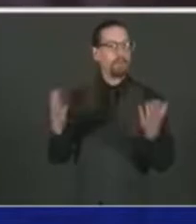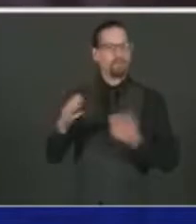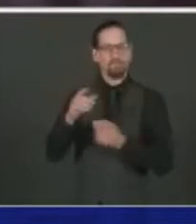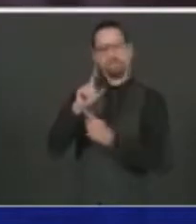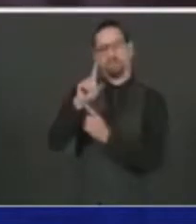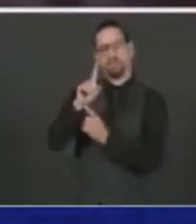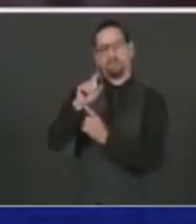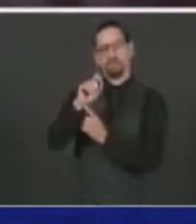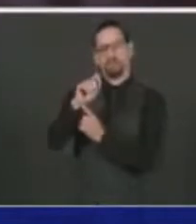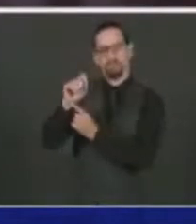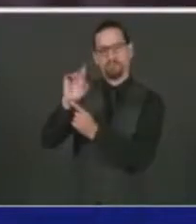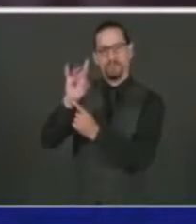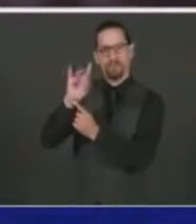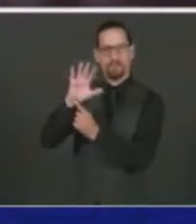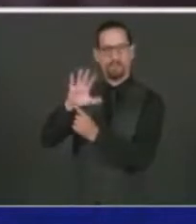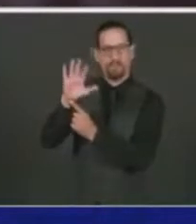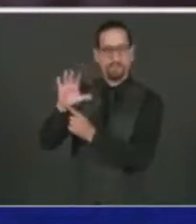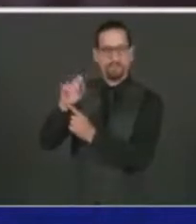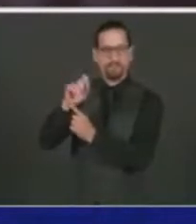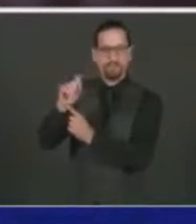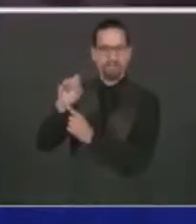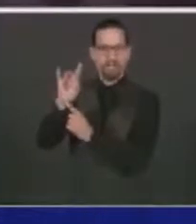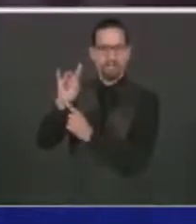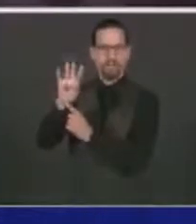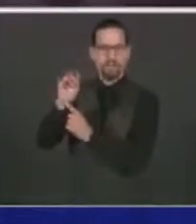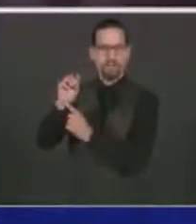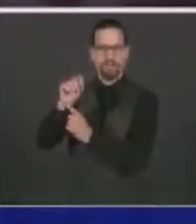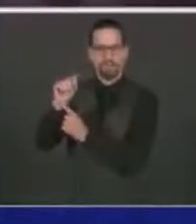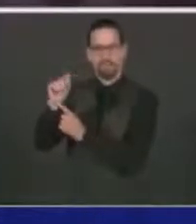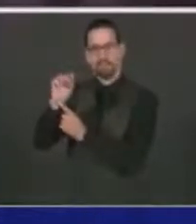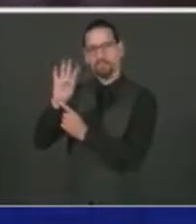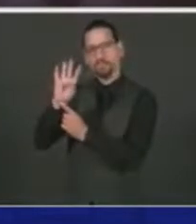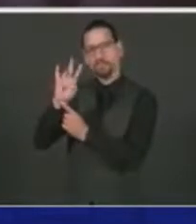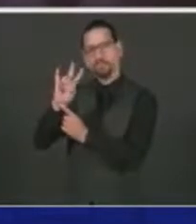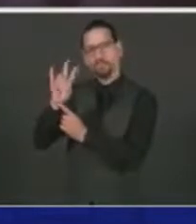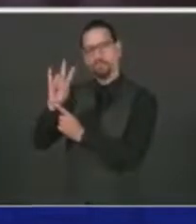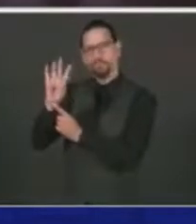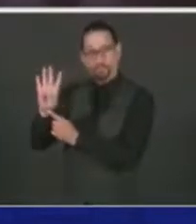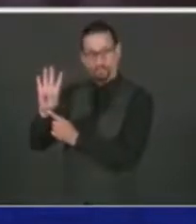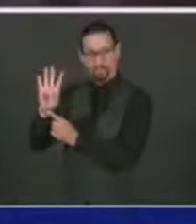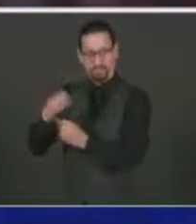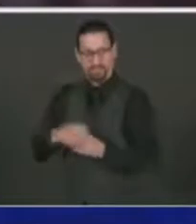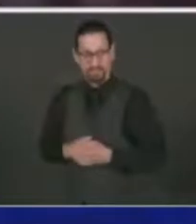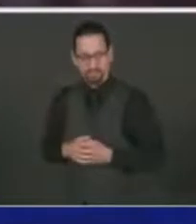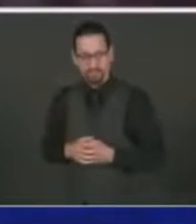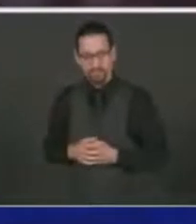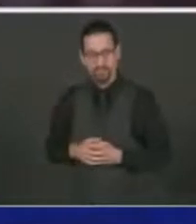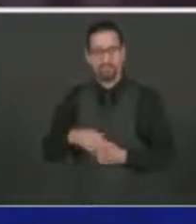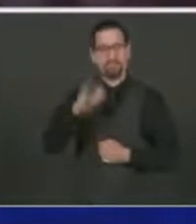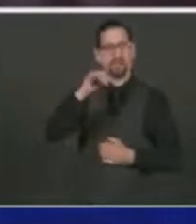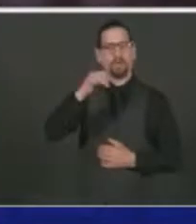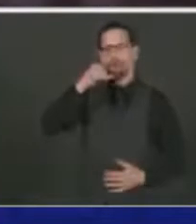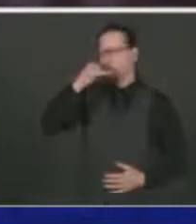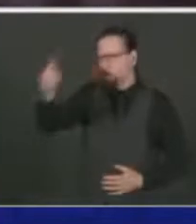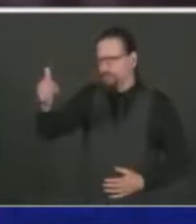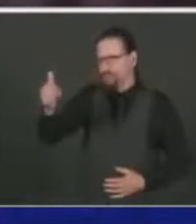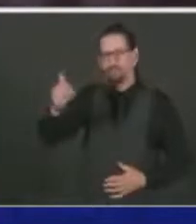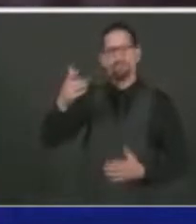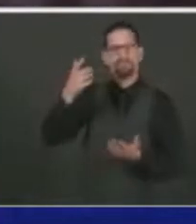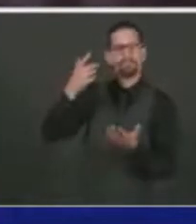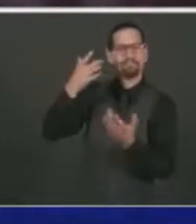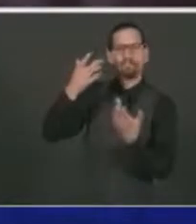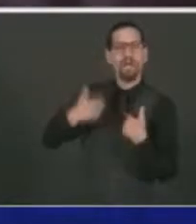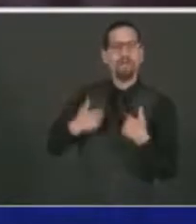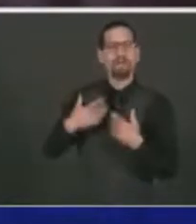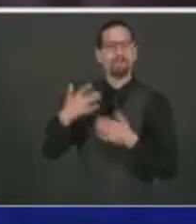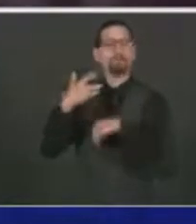855-840-4774, which is a health exchange number, and you can learn about health coverage available to your child